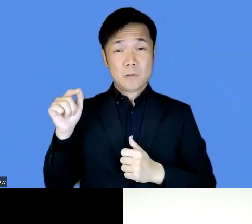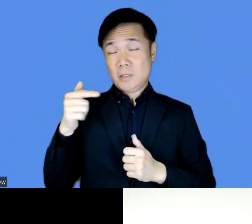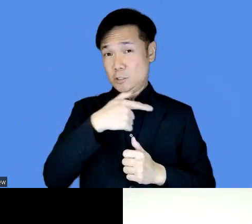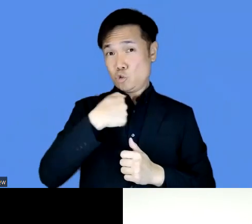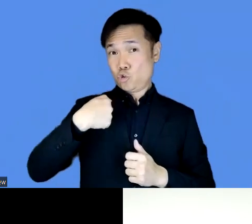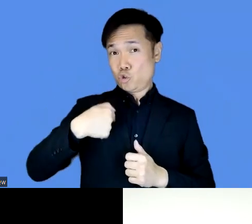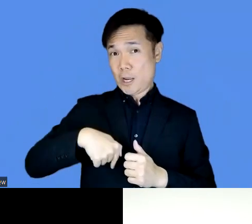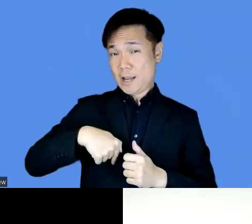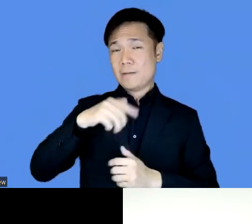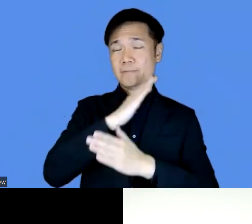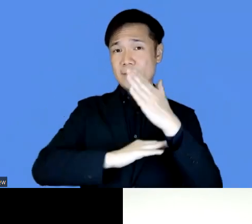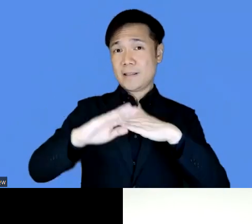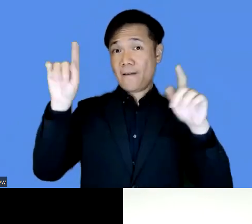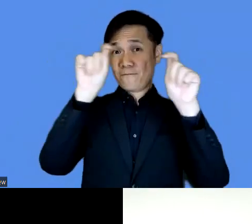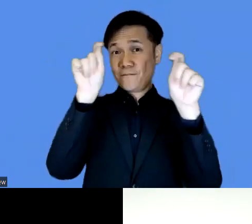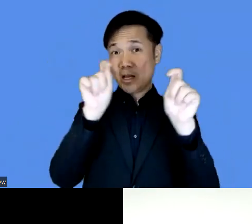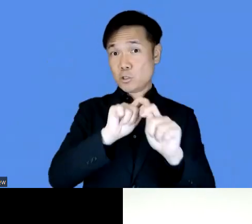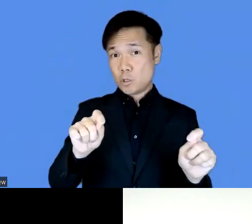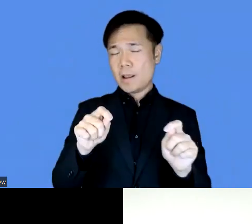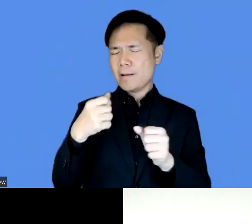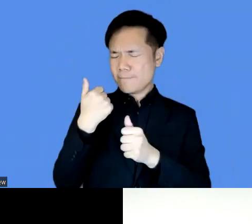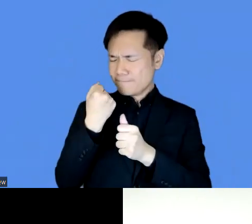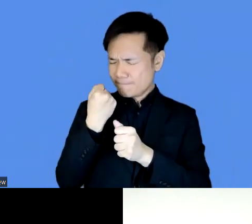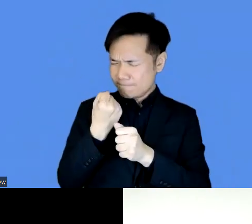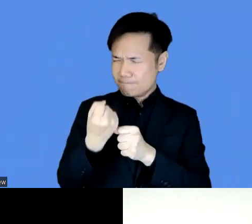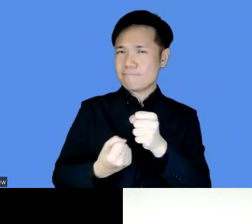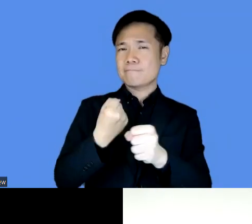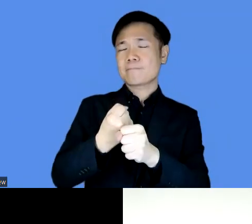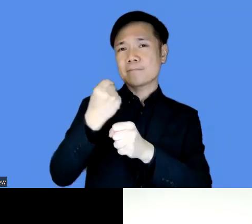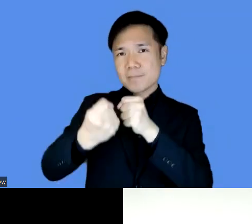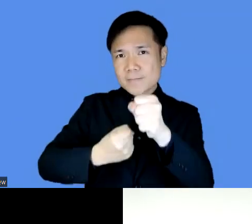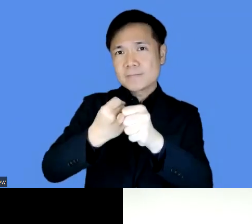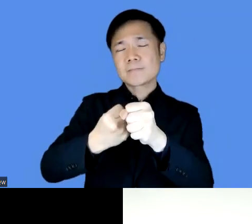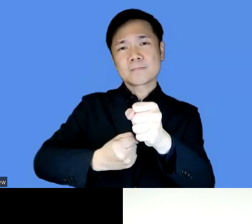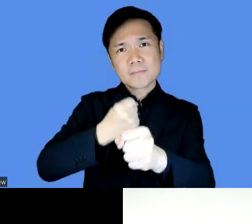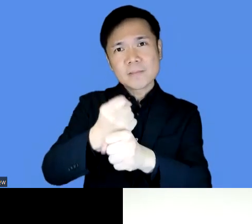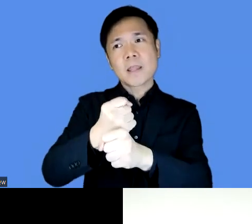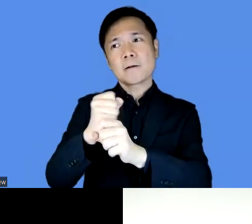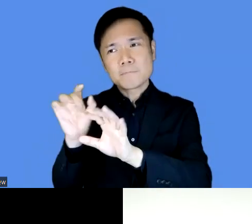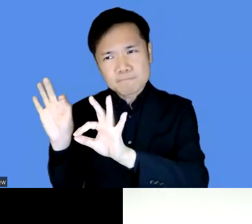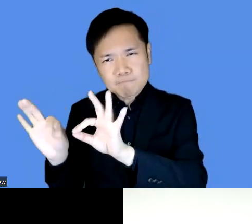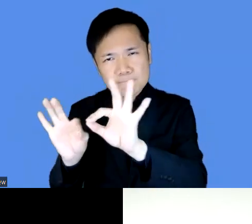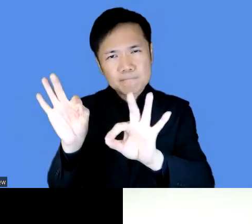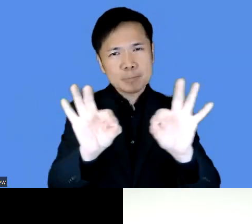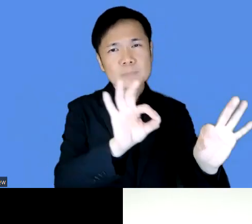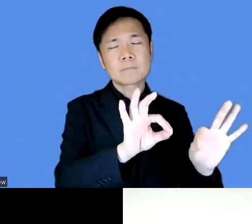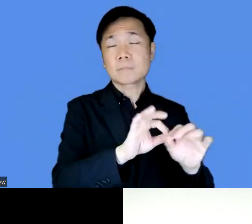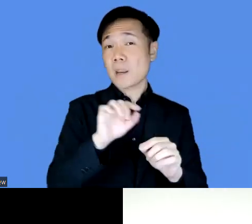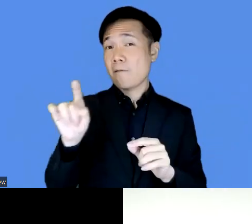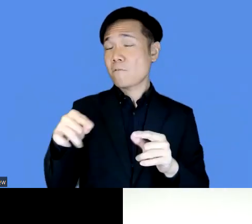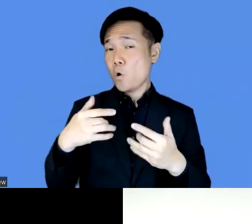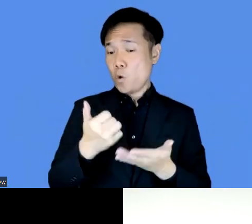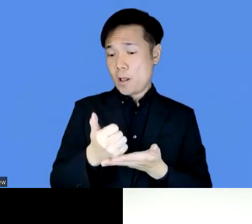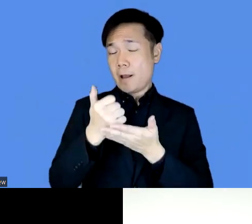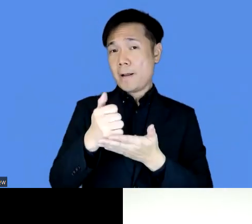Disabled People's Federation carried out annual statistic work on covering their conditions in rehabilitation, education,